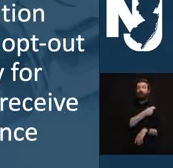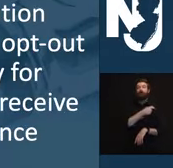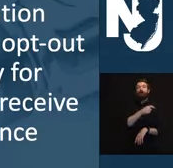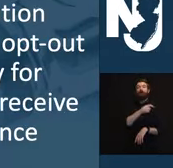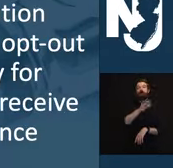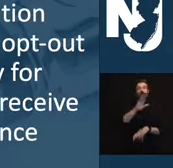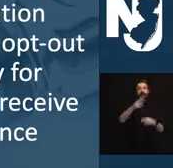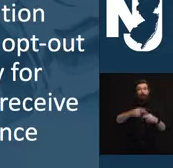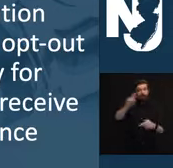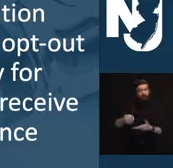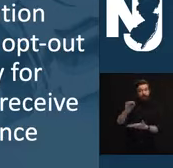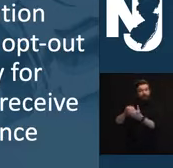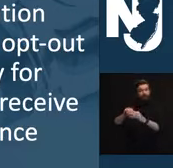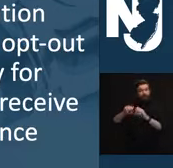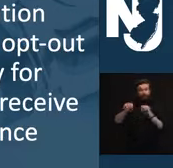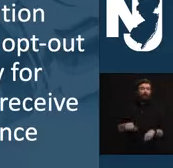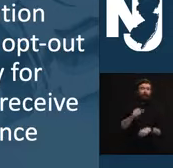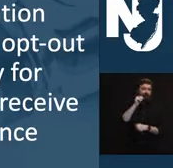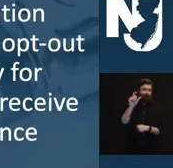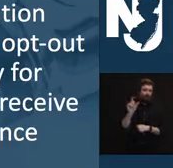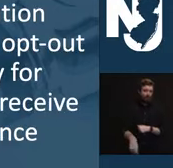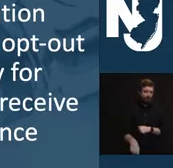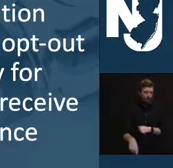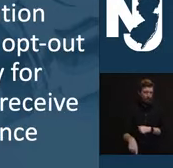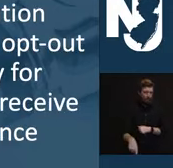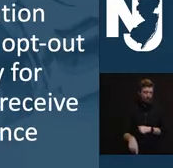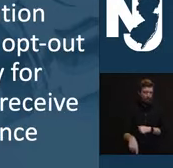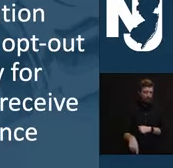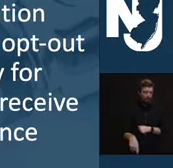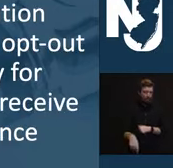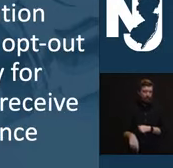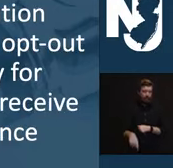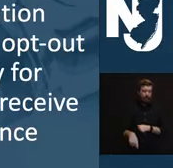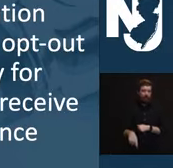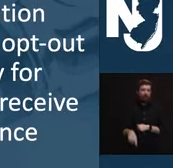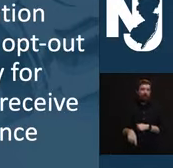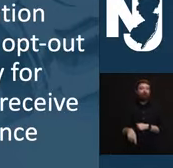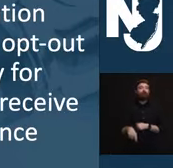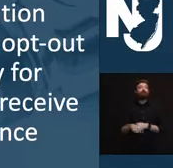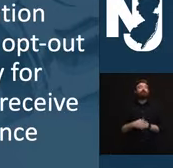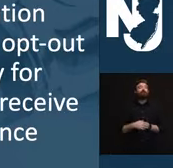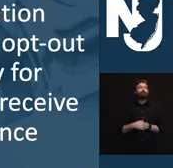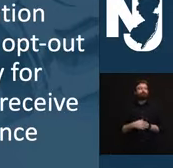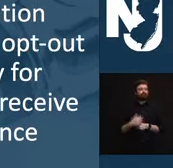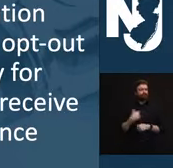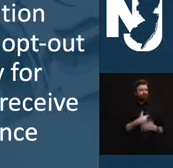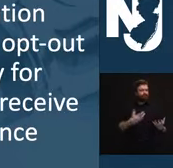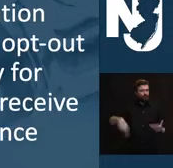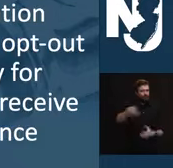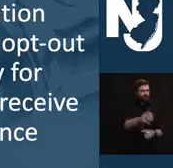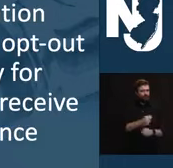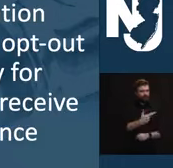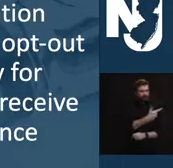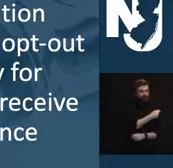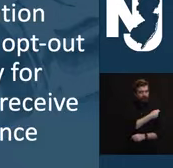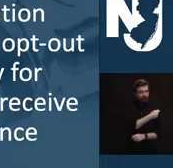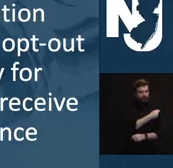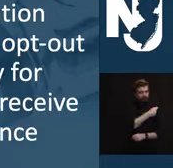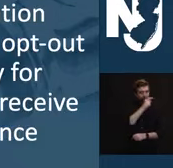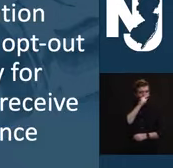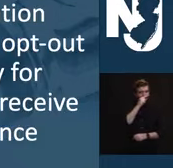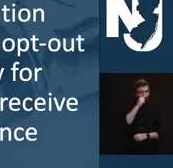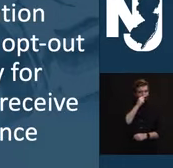COVID-19, and believe me, if we tell you it's safe, we want you to do that, you don't have to first opt into the system to make sure that